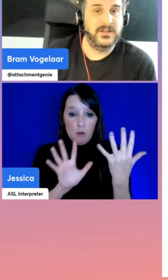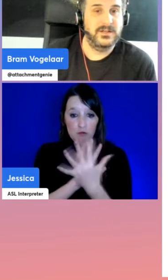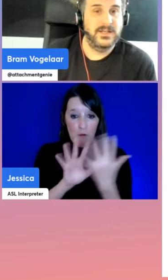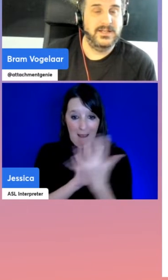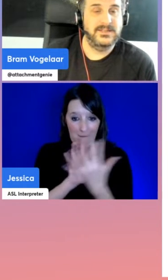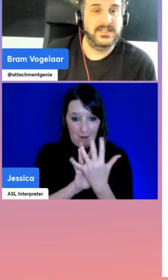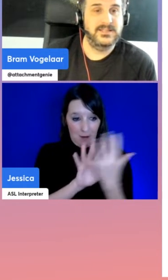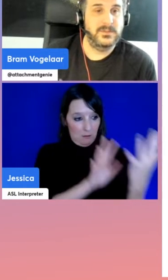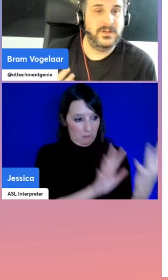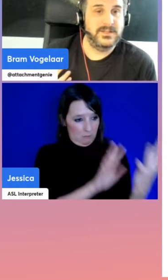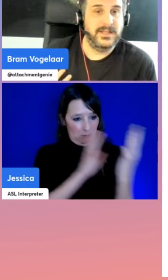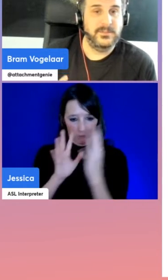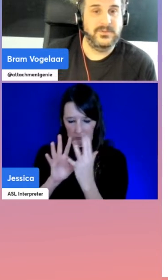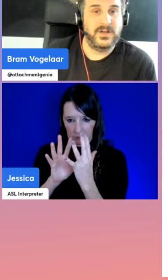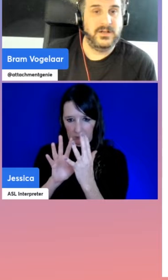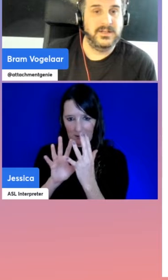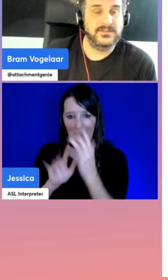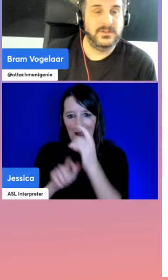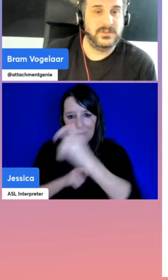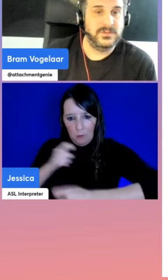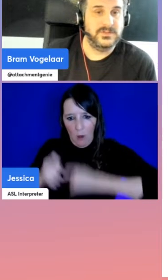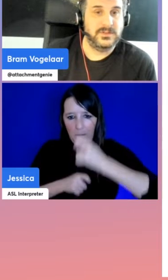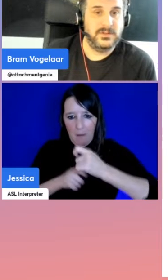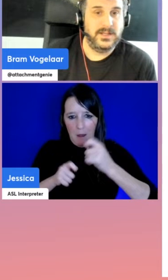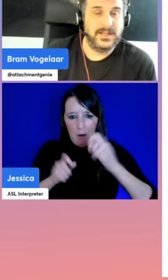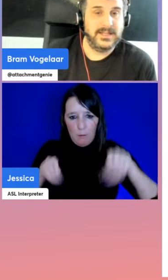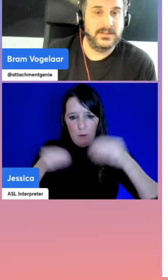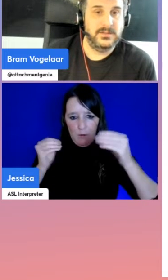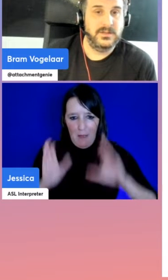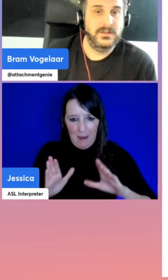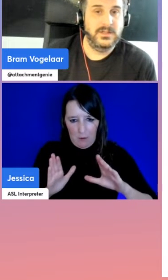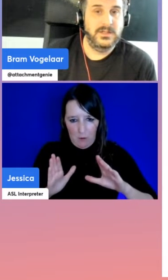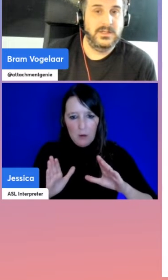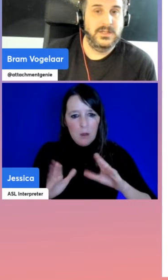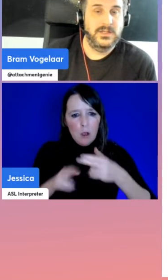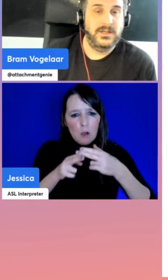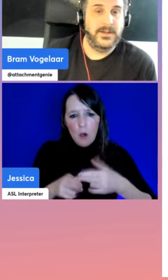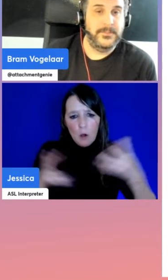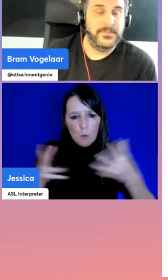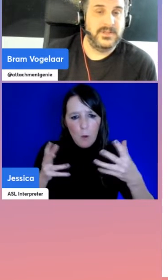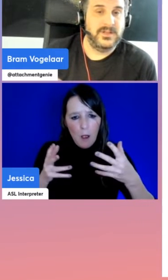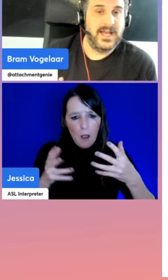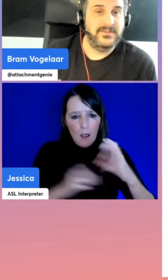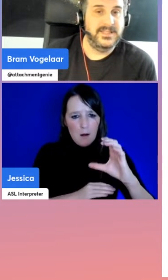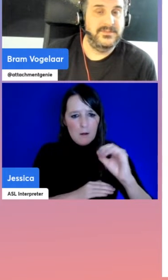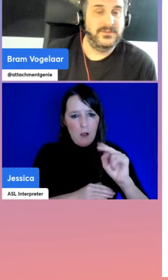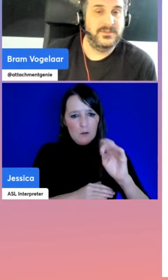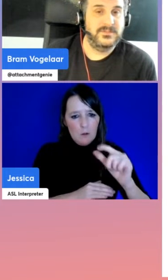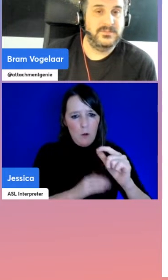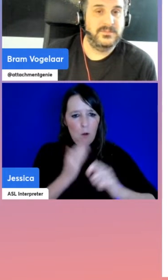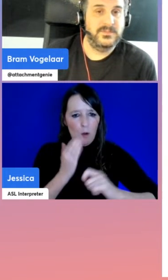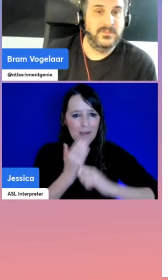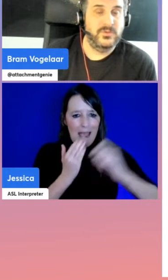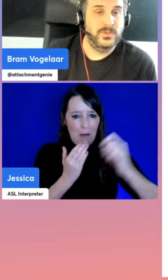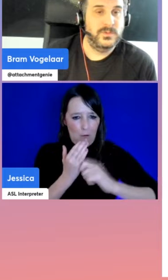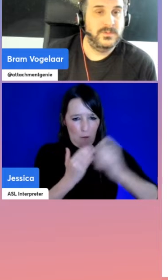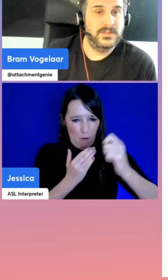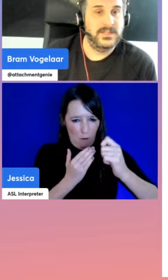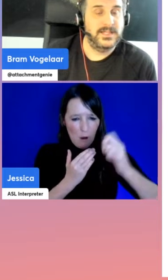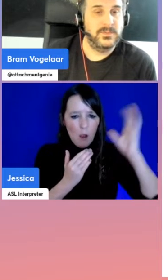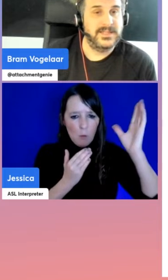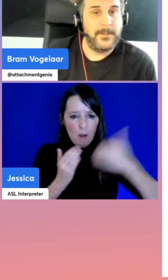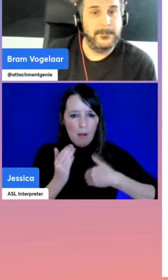provider. In this case, we're going to take a provider that's called Consul catalog. It's going to have a default